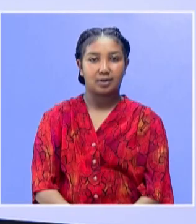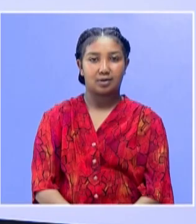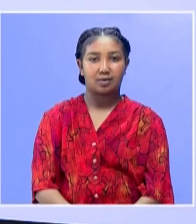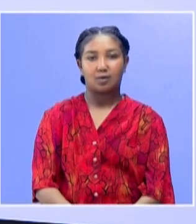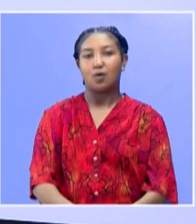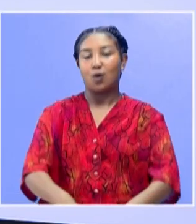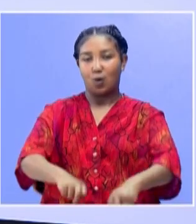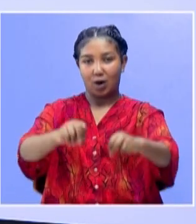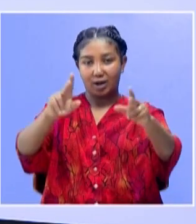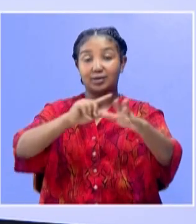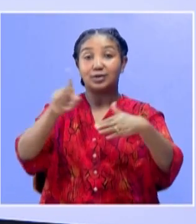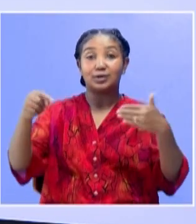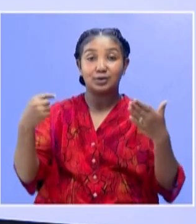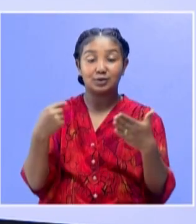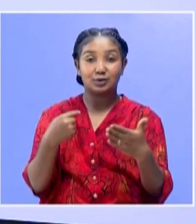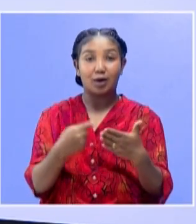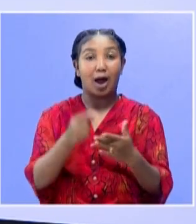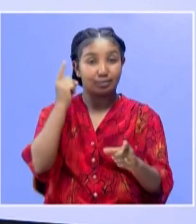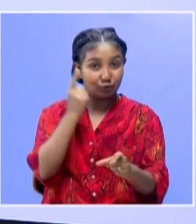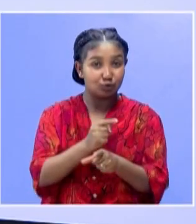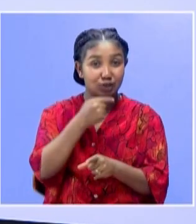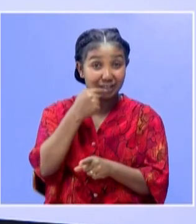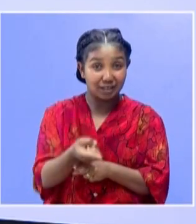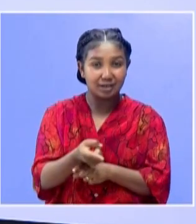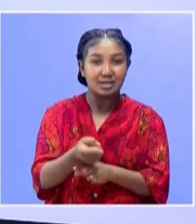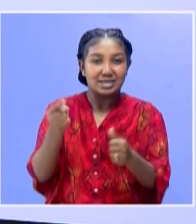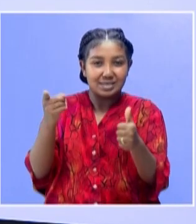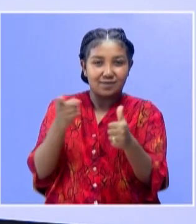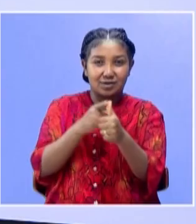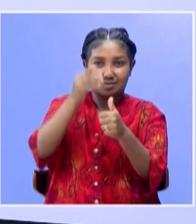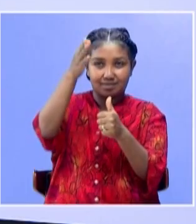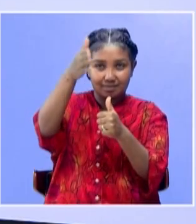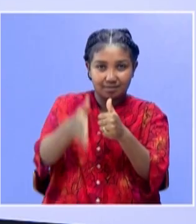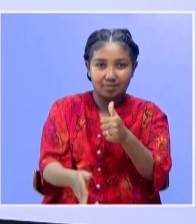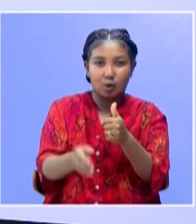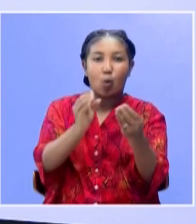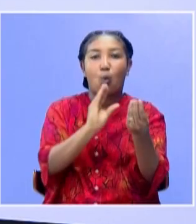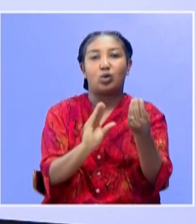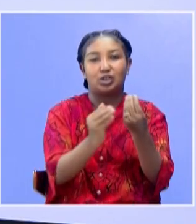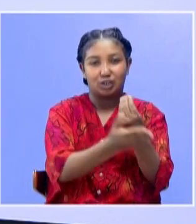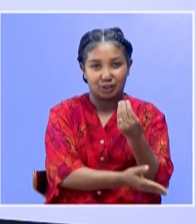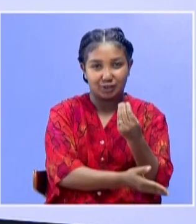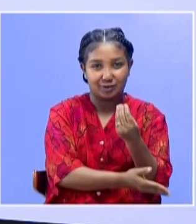All right, so I am sure you said that the first one is the condition,